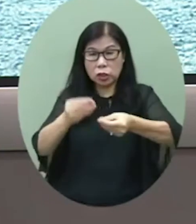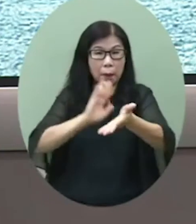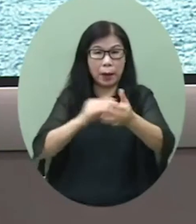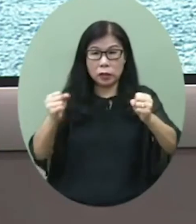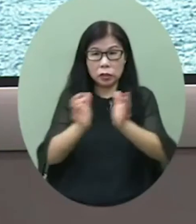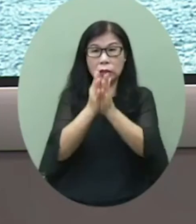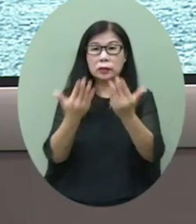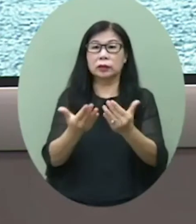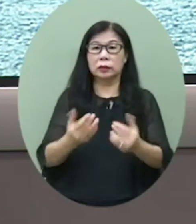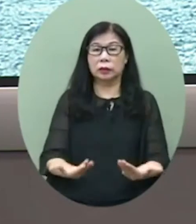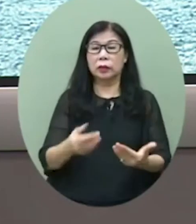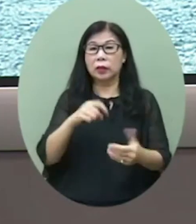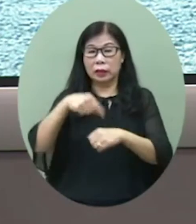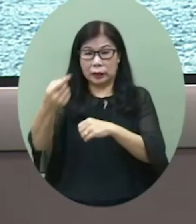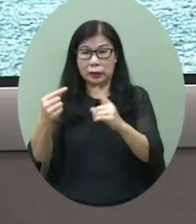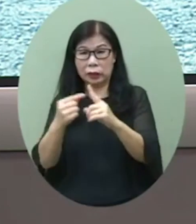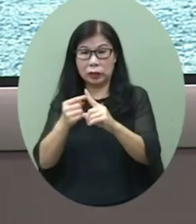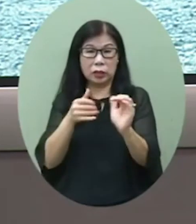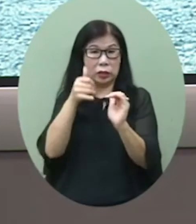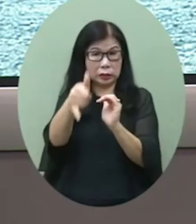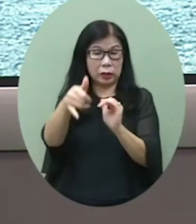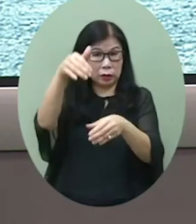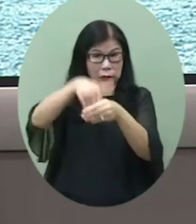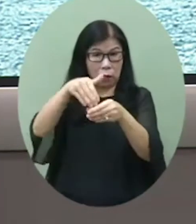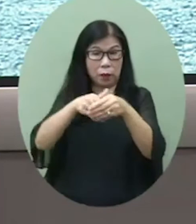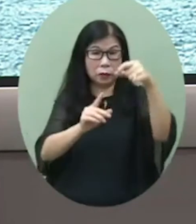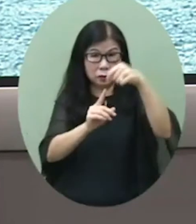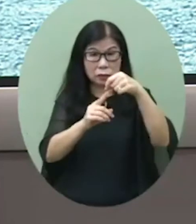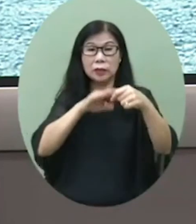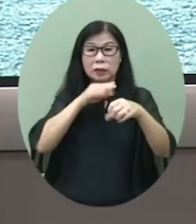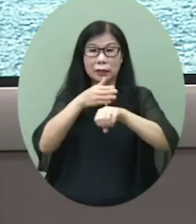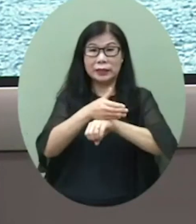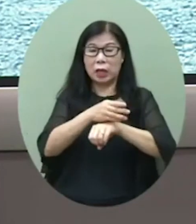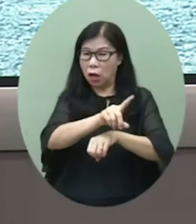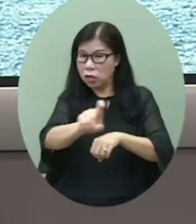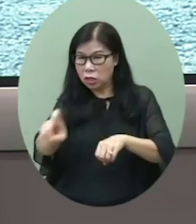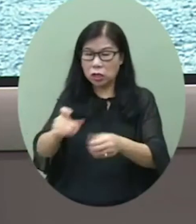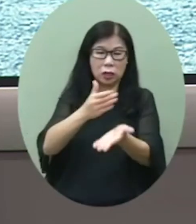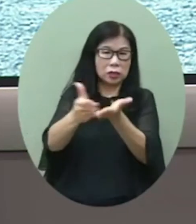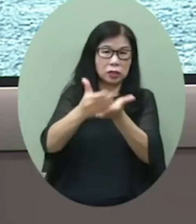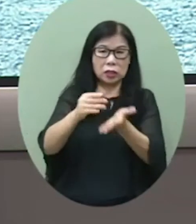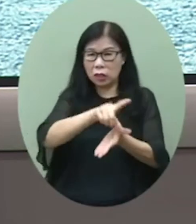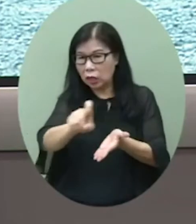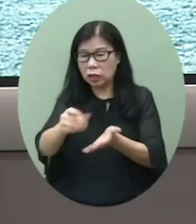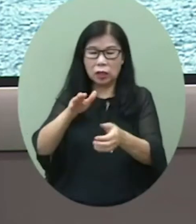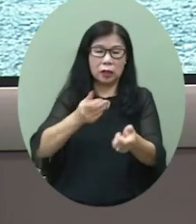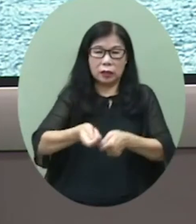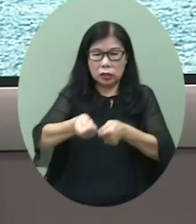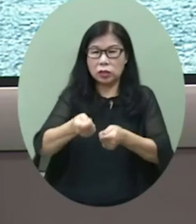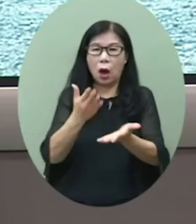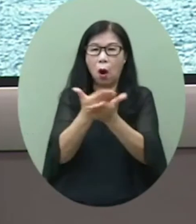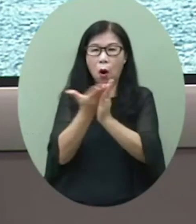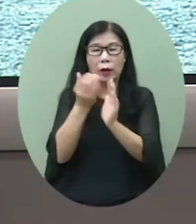for the home confinees to vote at a specific time in a safe manner without causing infection.